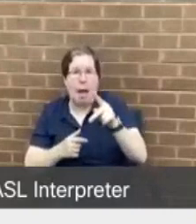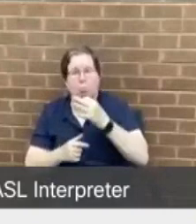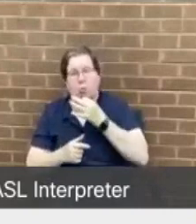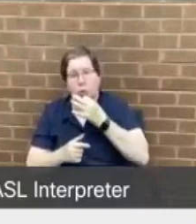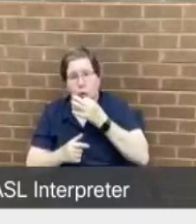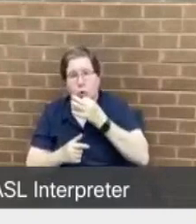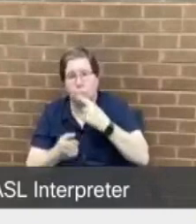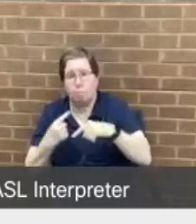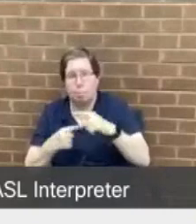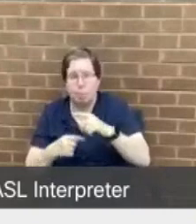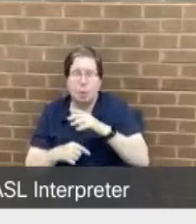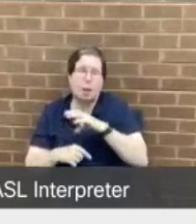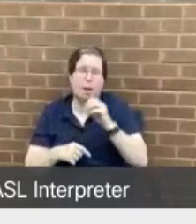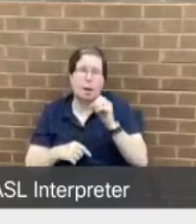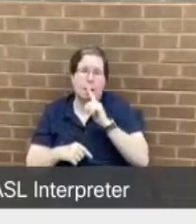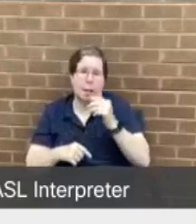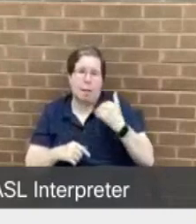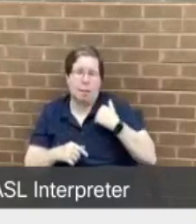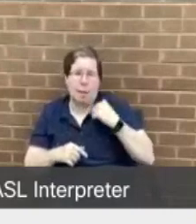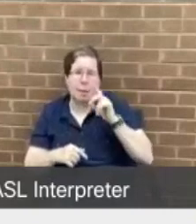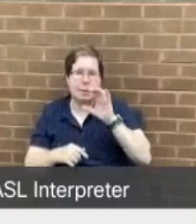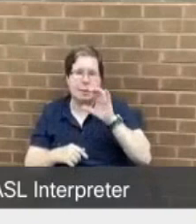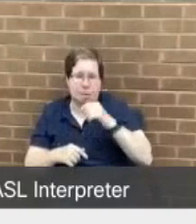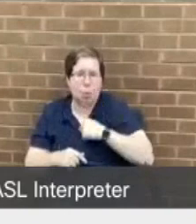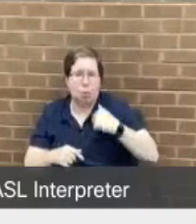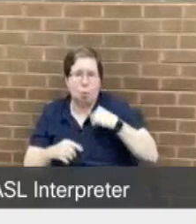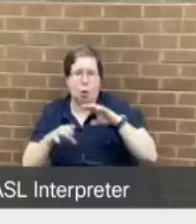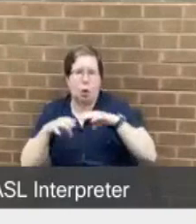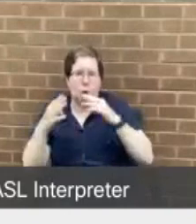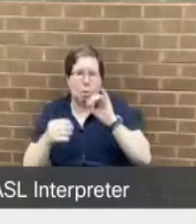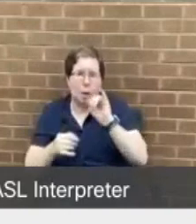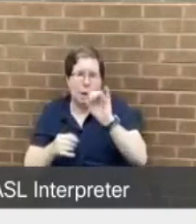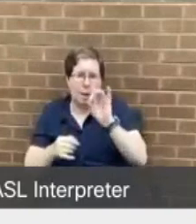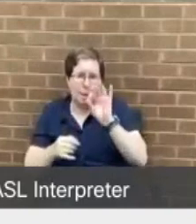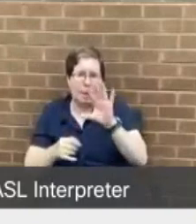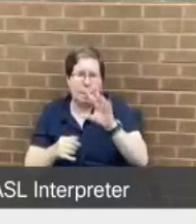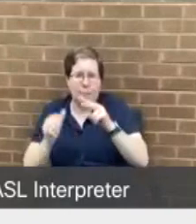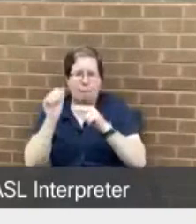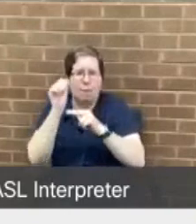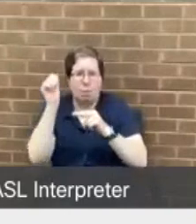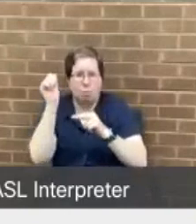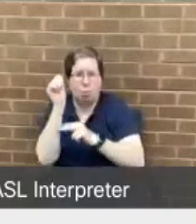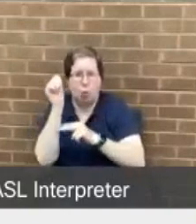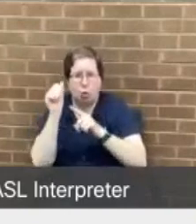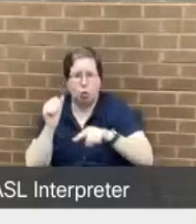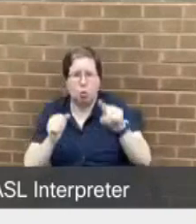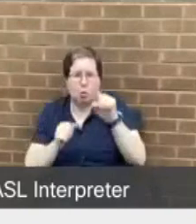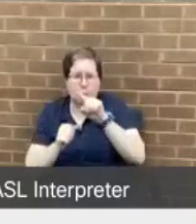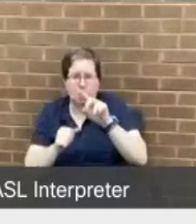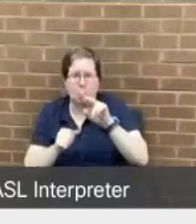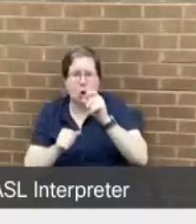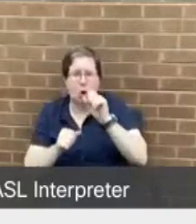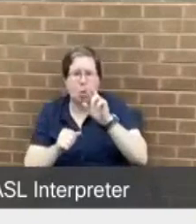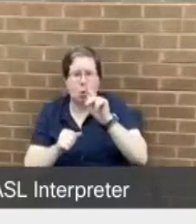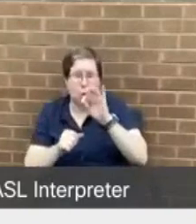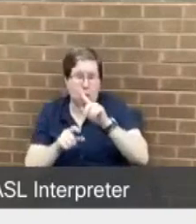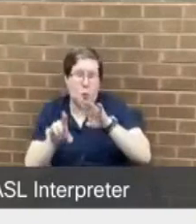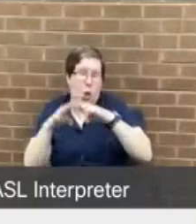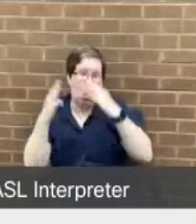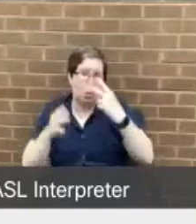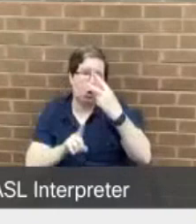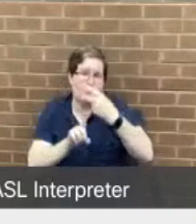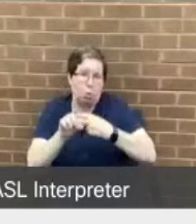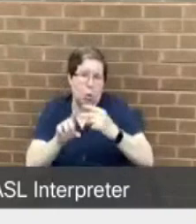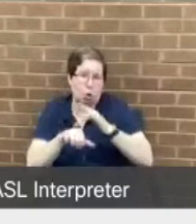Last December, we reopened the newly constructed I-895 bridges north of Baltimore Harbor Tunnel 2 months early. The